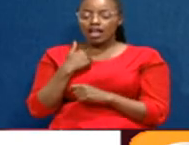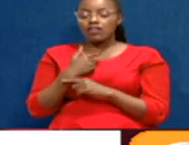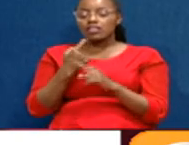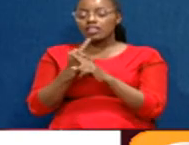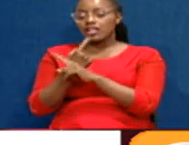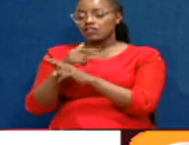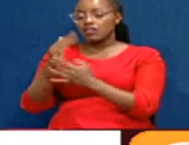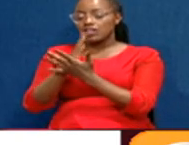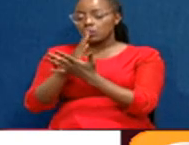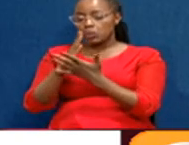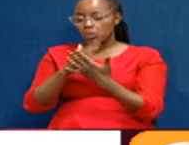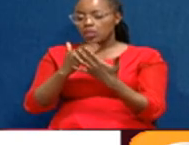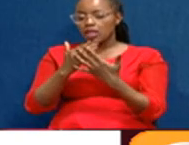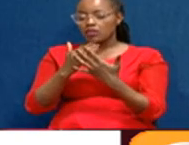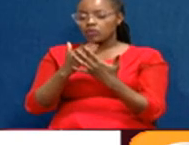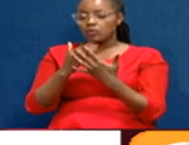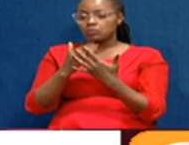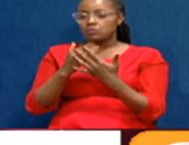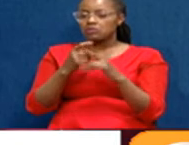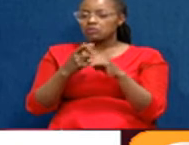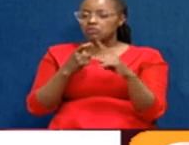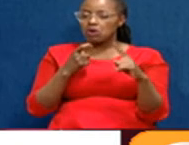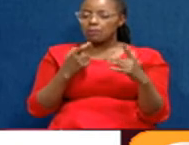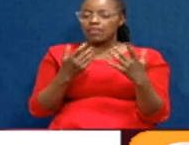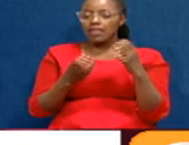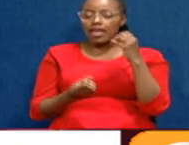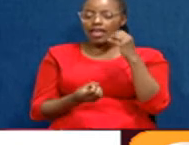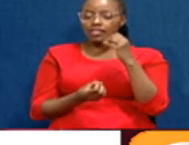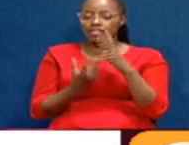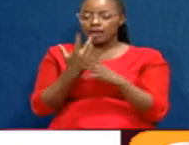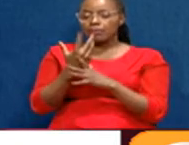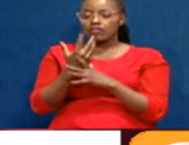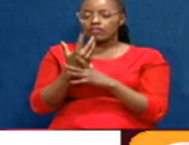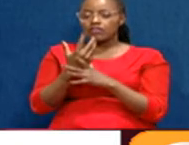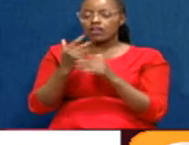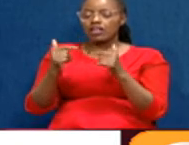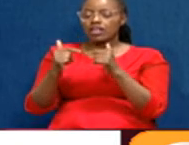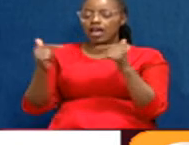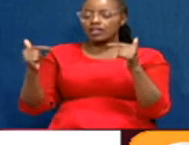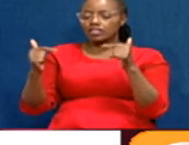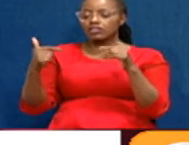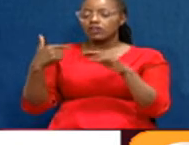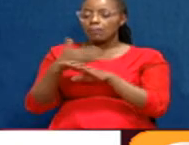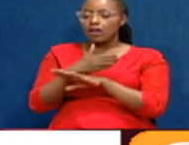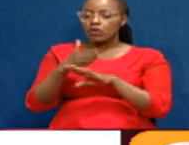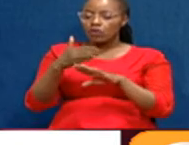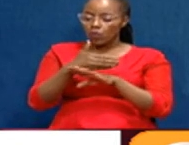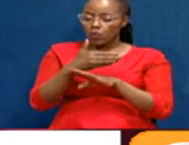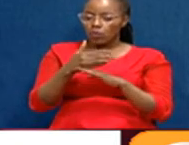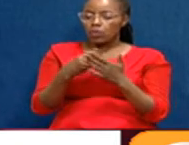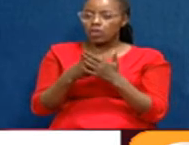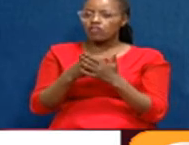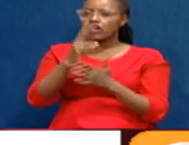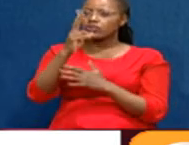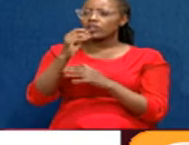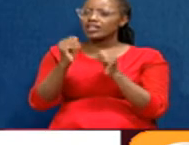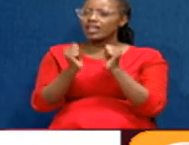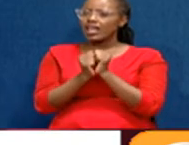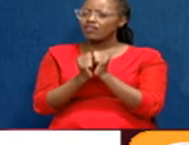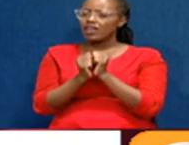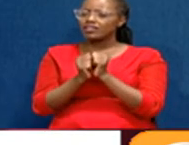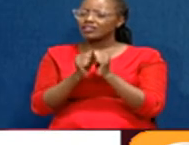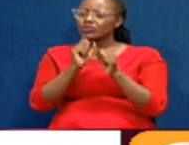sector in Kenya. From the establishment of the Anti-Money Laundering Advisory Board in 2011 to